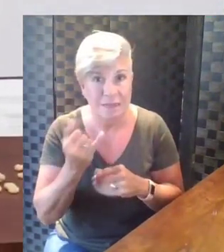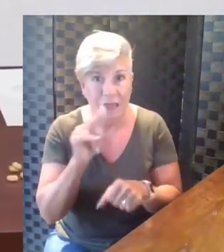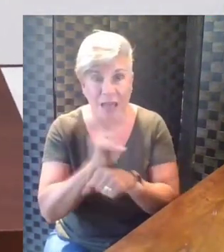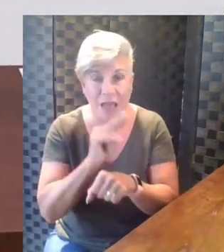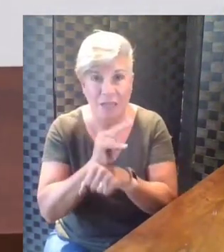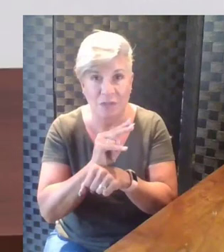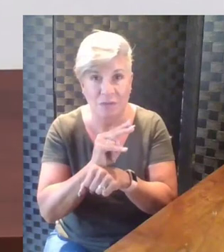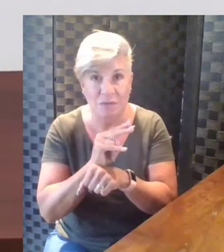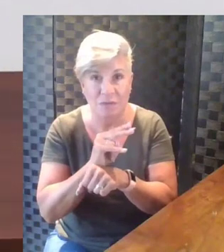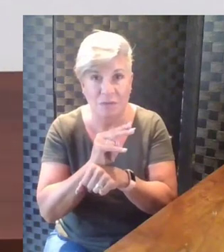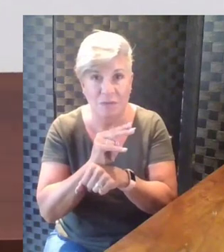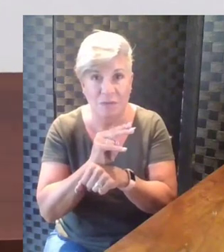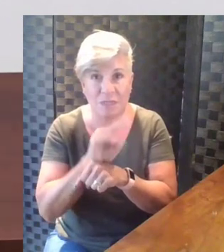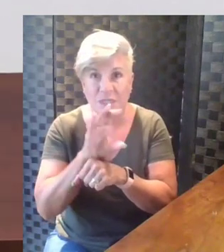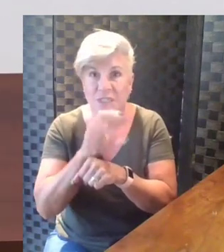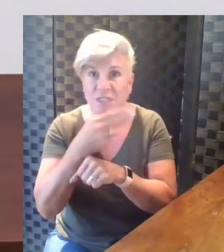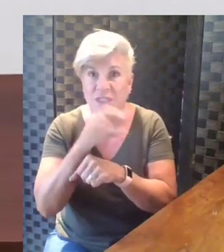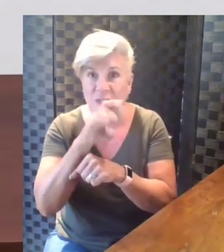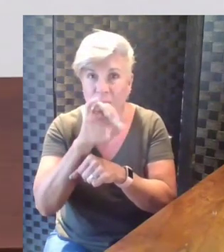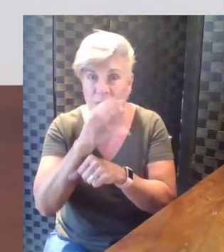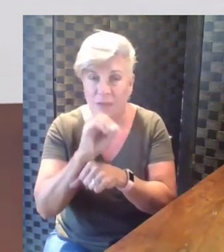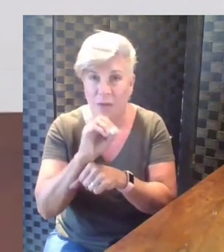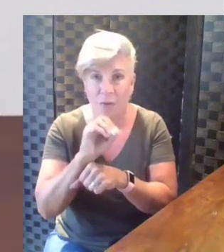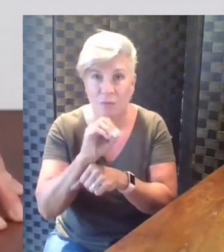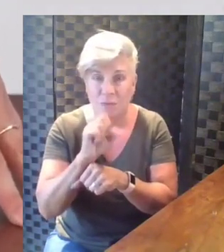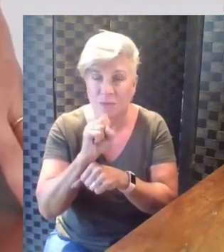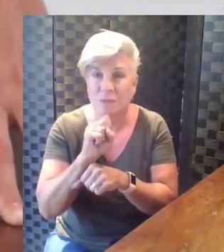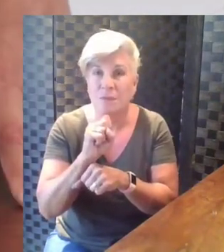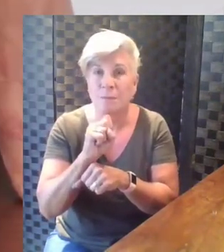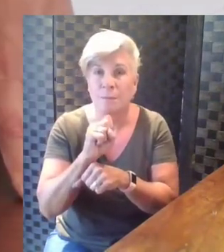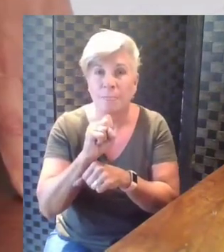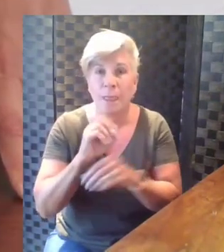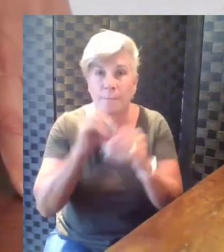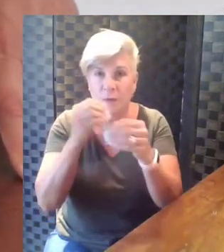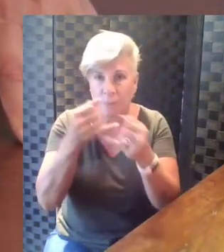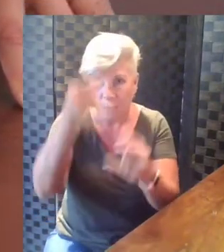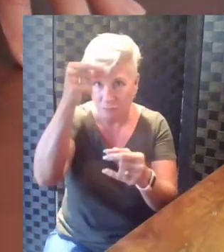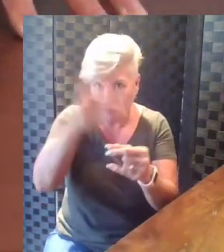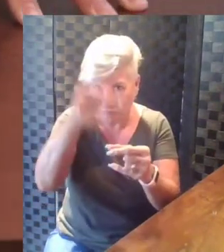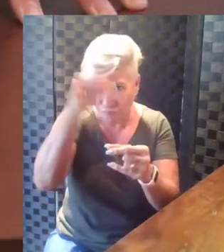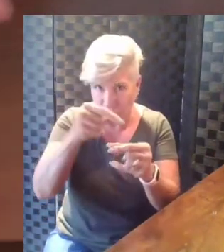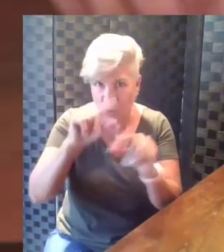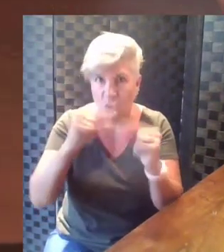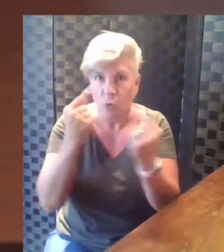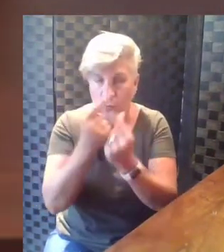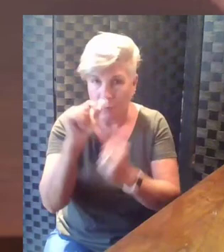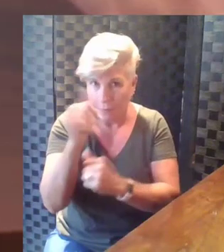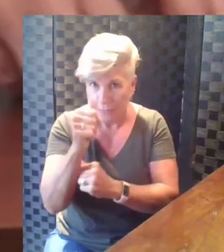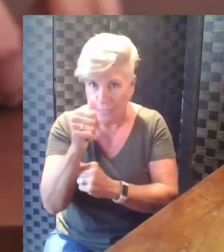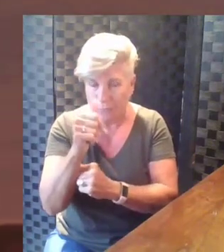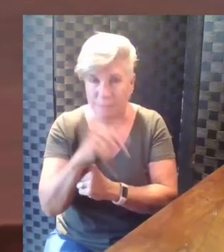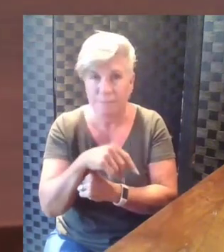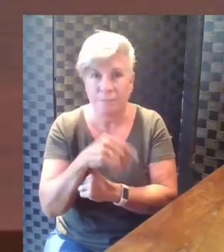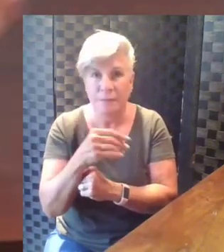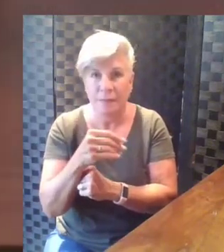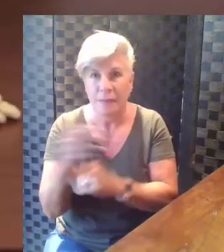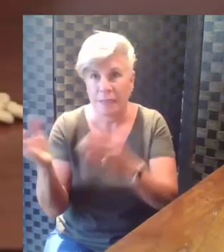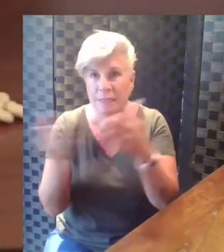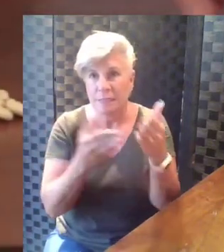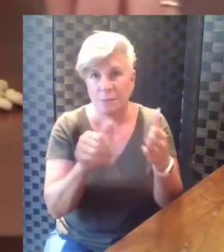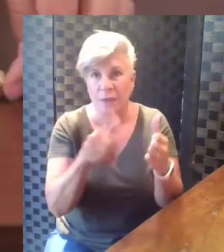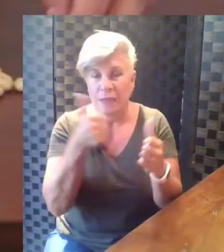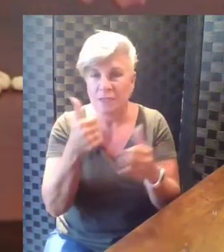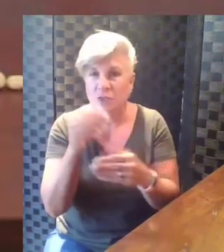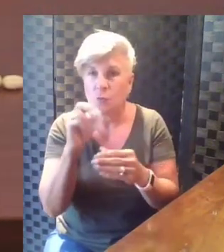just used Cheerios or Tostios or Fruit Loops, whatever you have. You can put those on there. So here is a group of 10, and then these would be